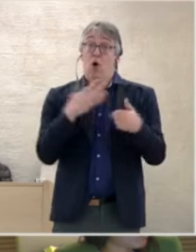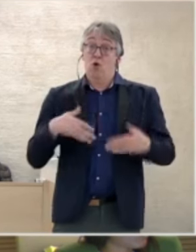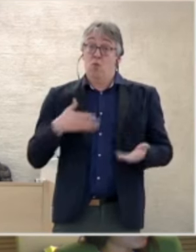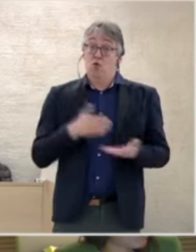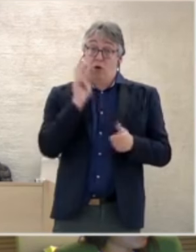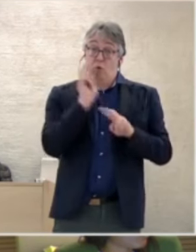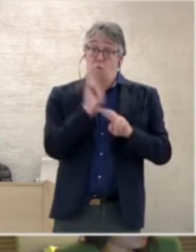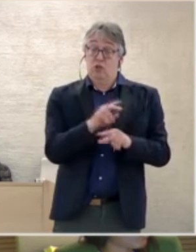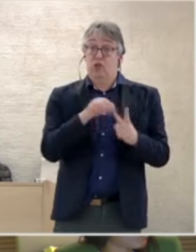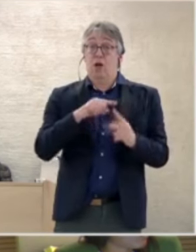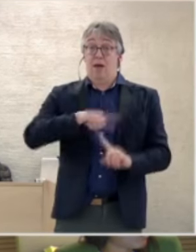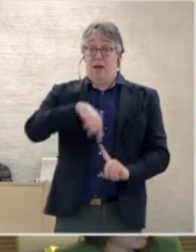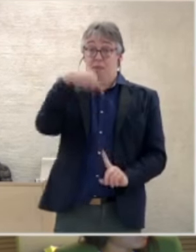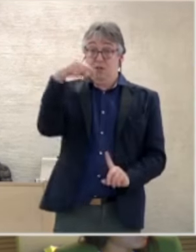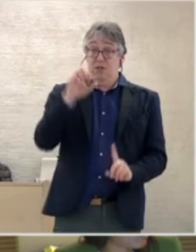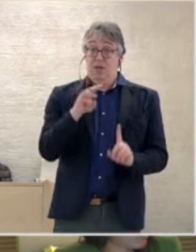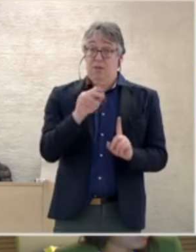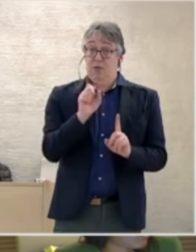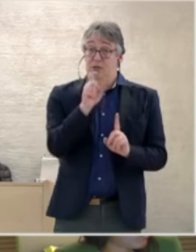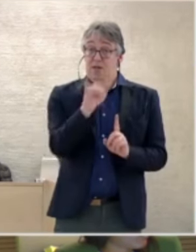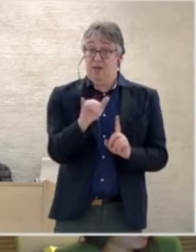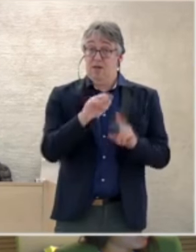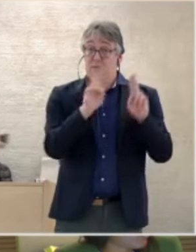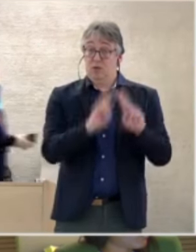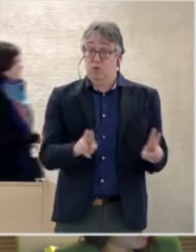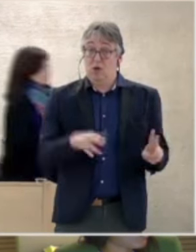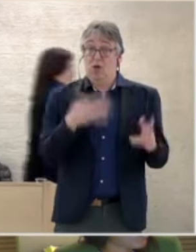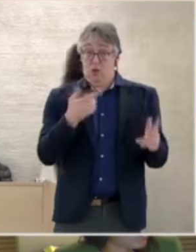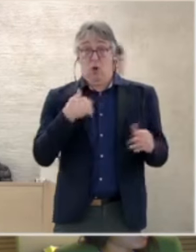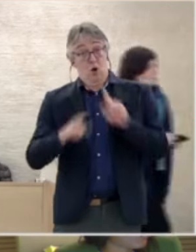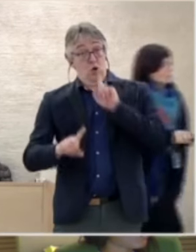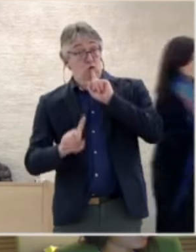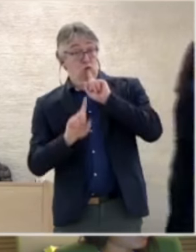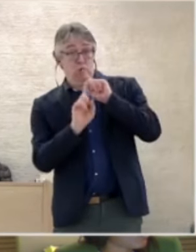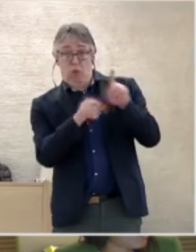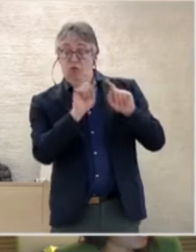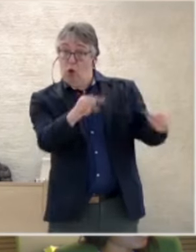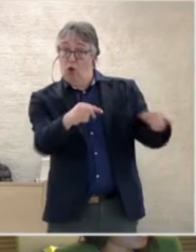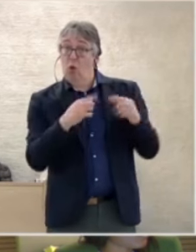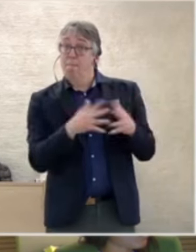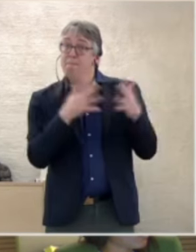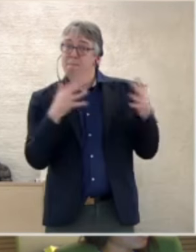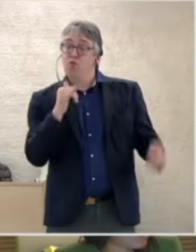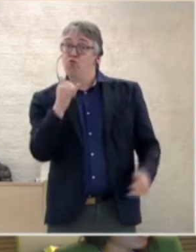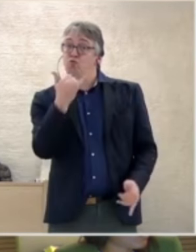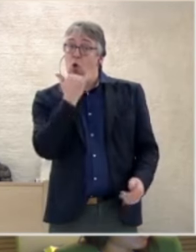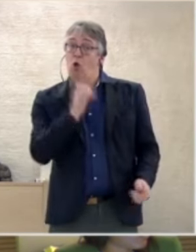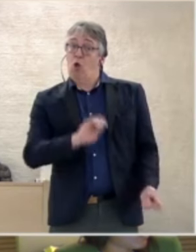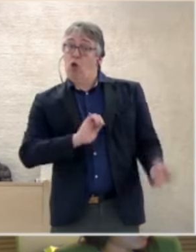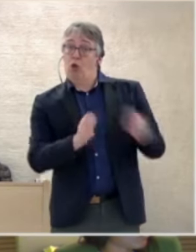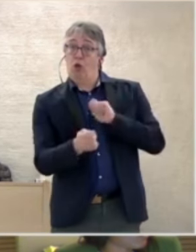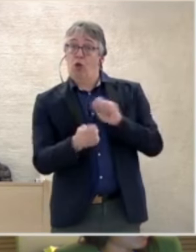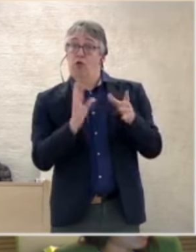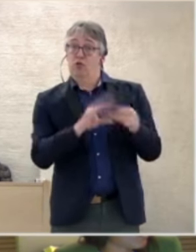Watch, Amnesty International. In this regard, in response to the Armenian side's gross misinterpretation of